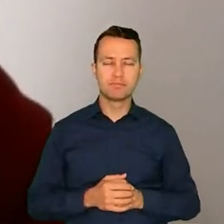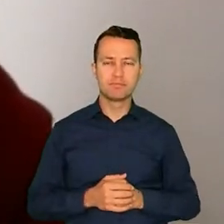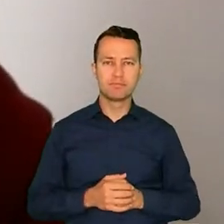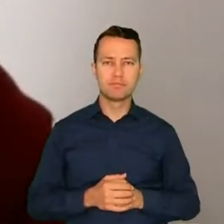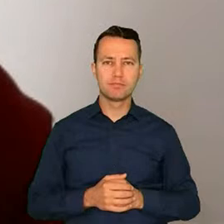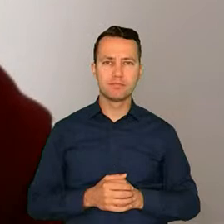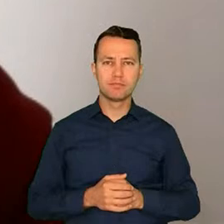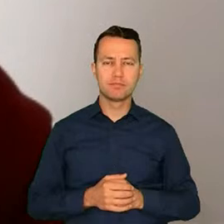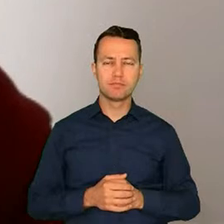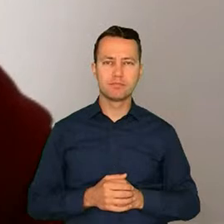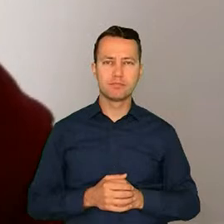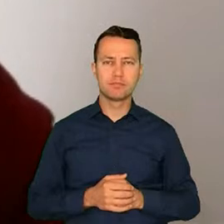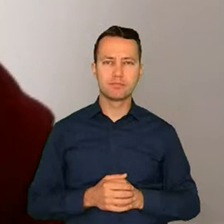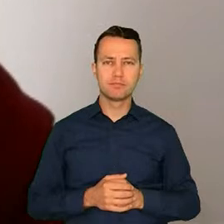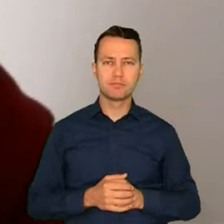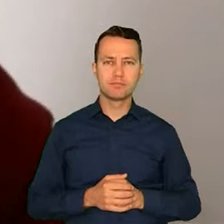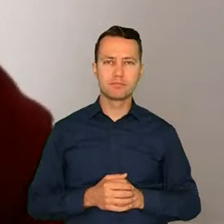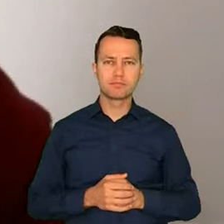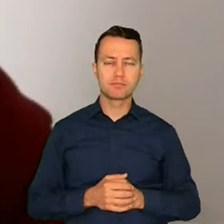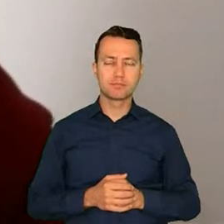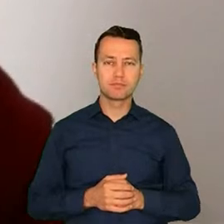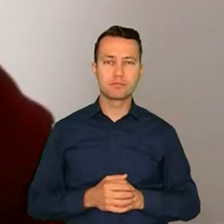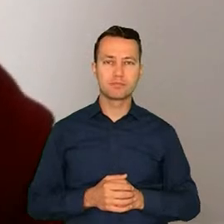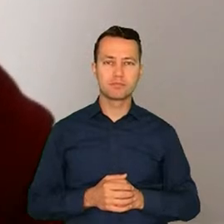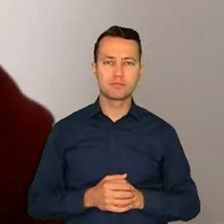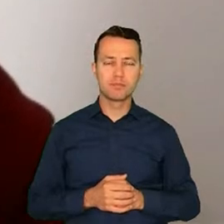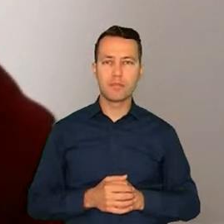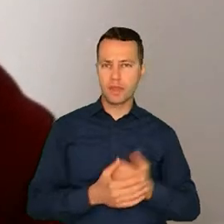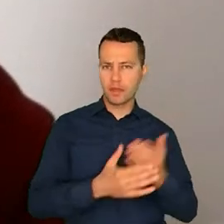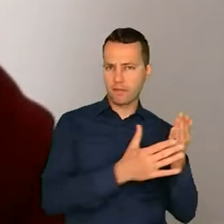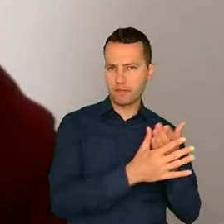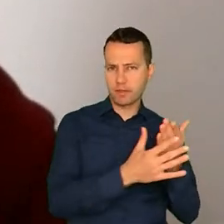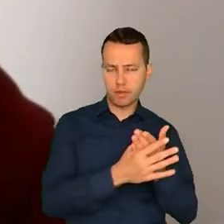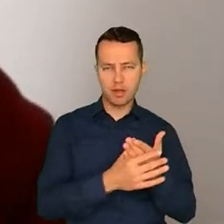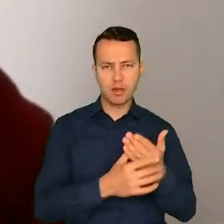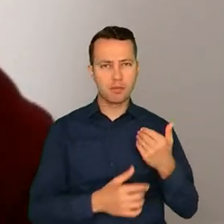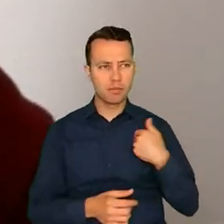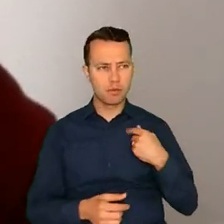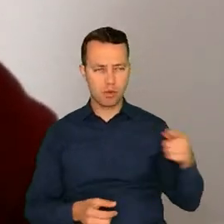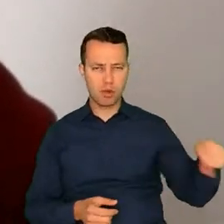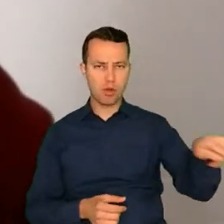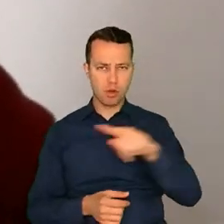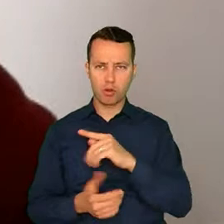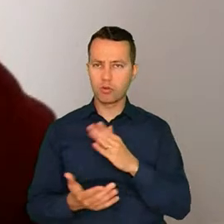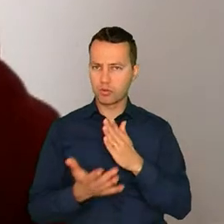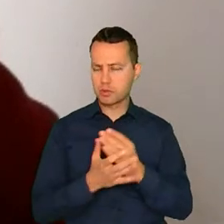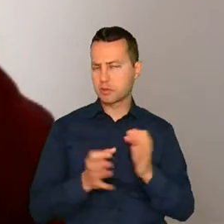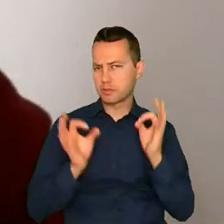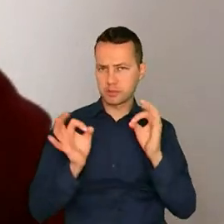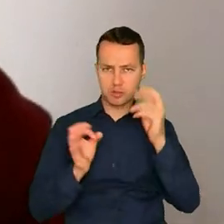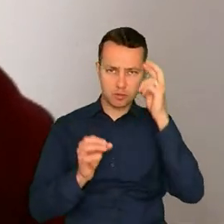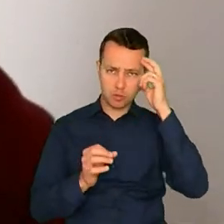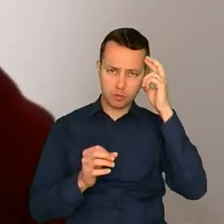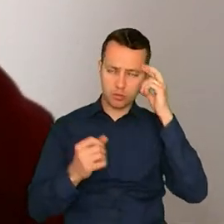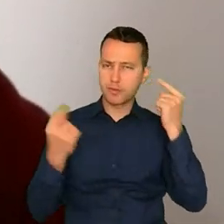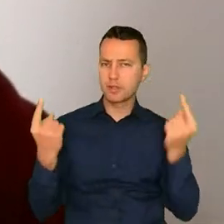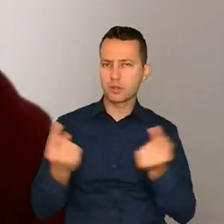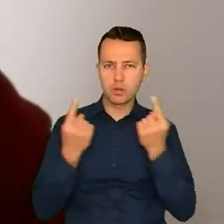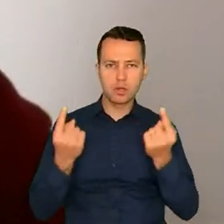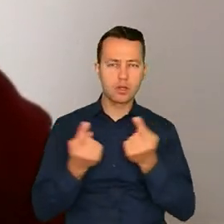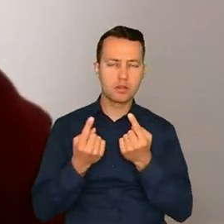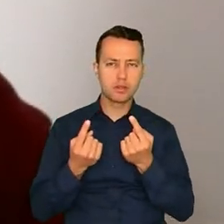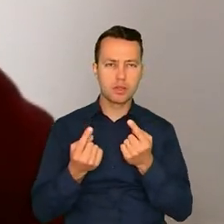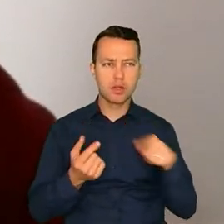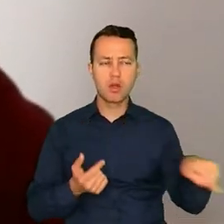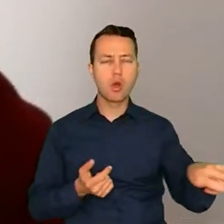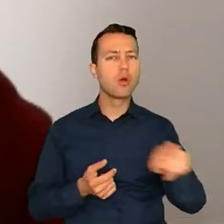understanding of their supply chains and strong relationships with their suppliers and business relationships, so they could take swift action and think